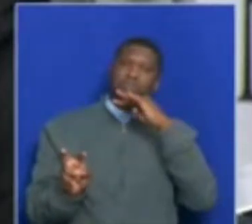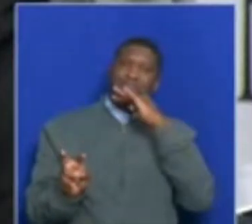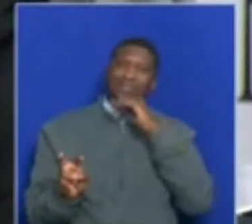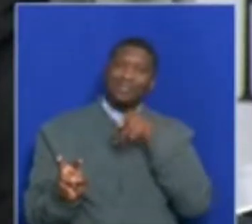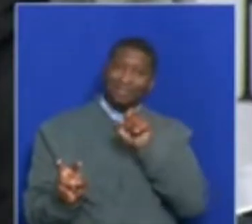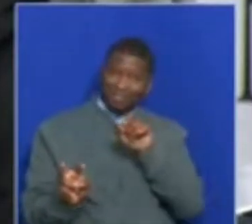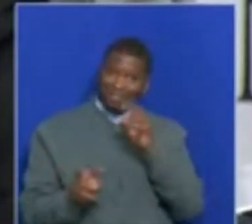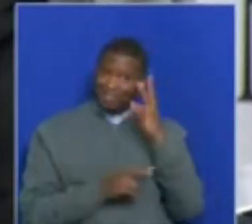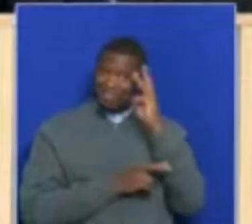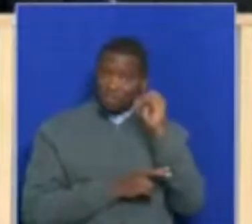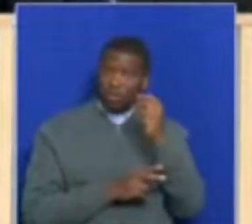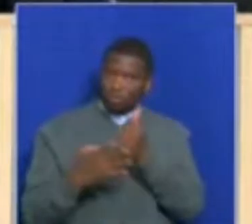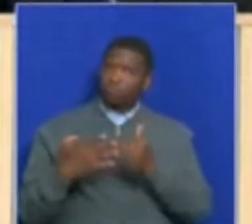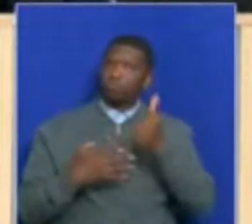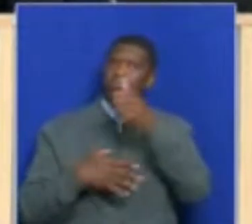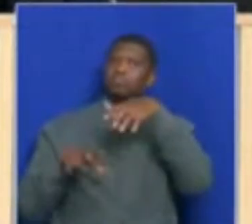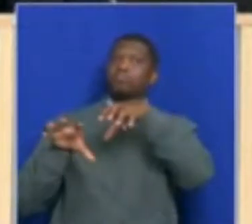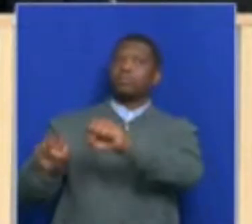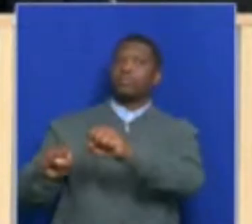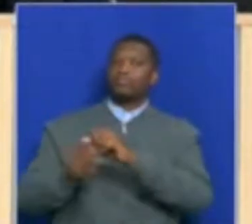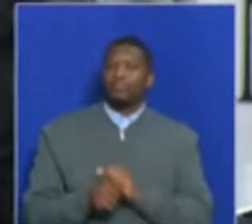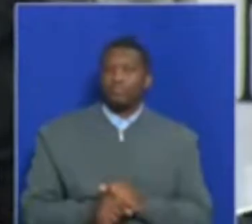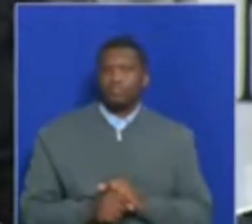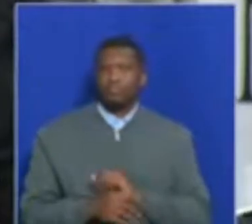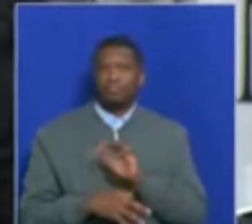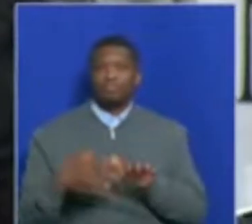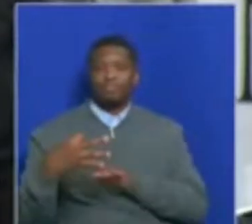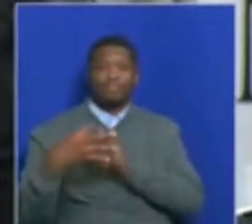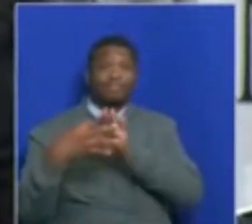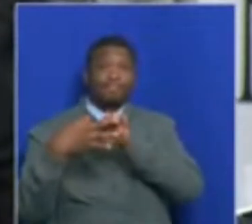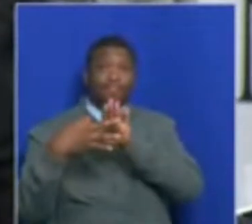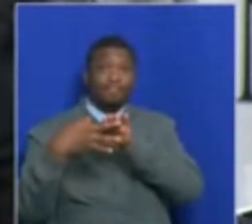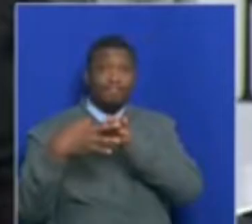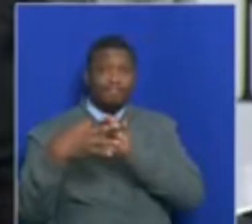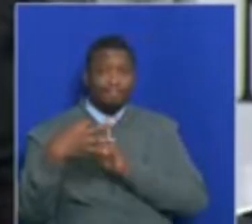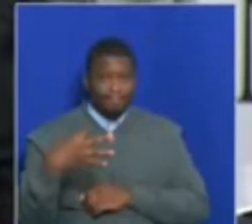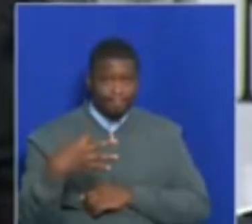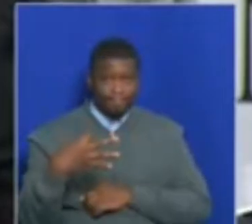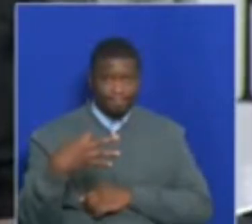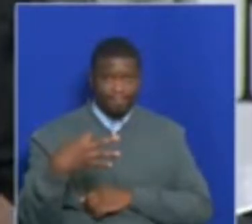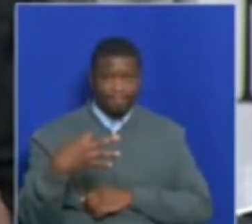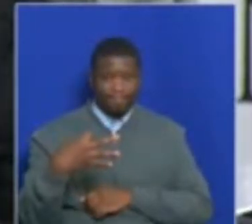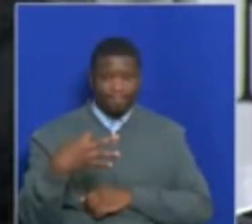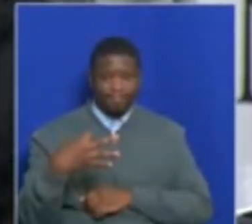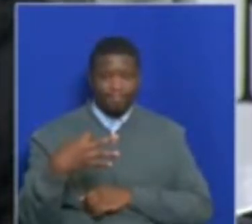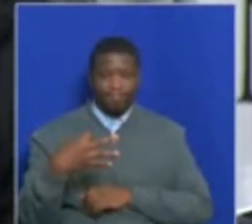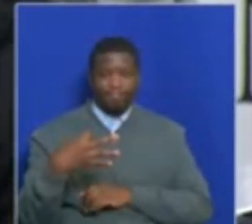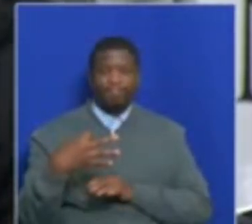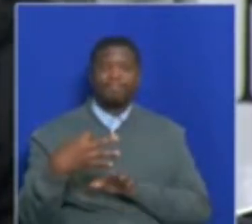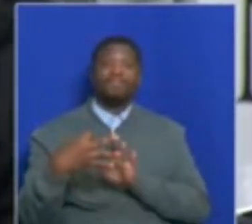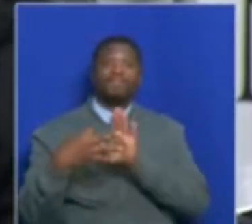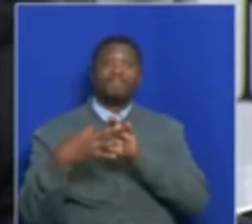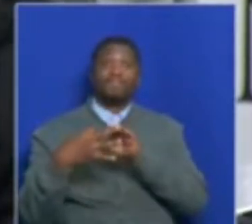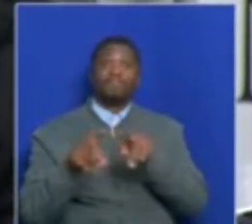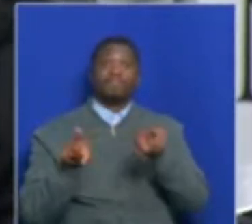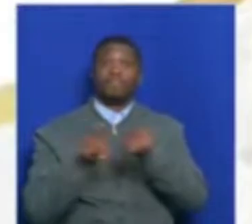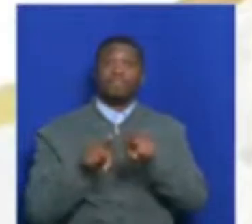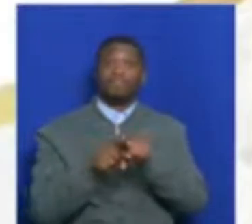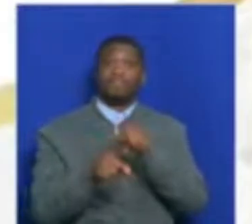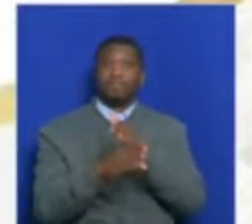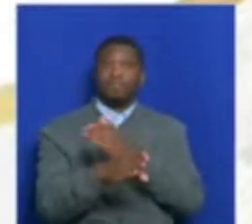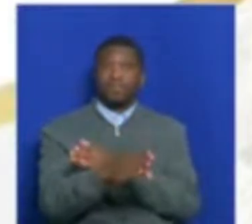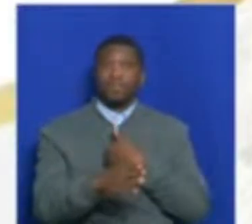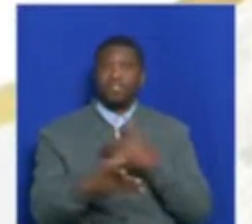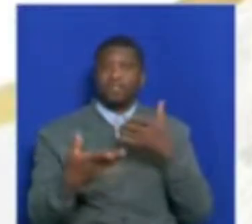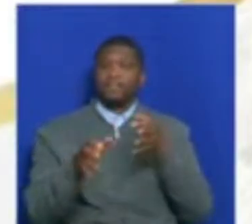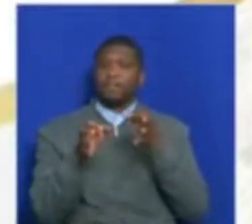And then the third one? The third task team, as I indicated, that Pedro